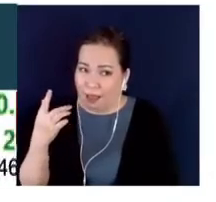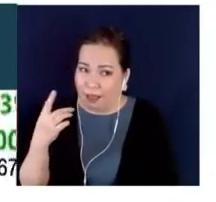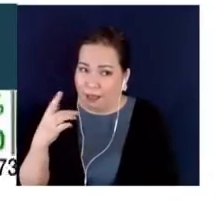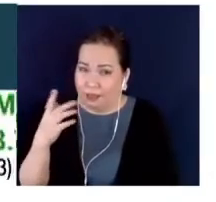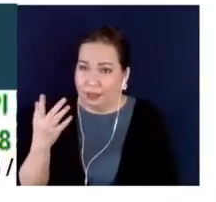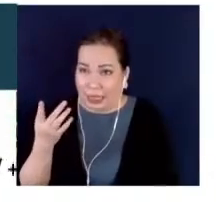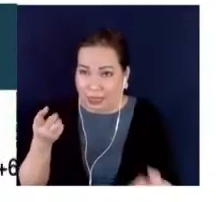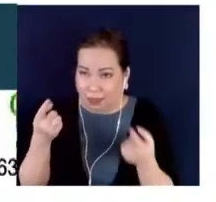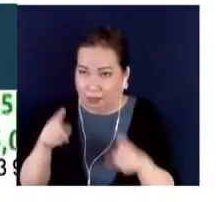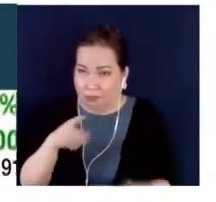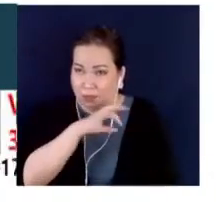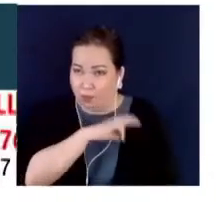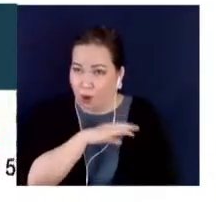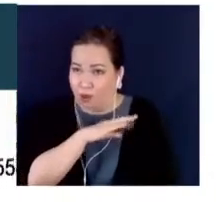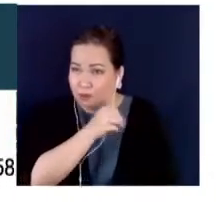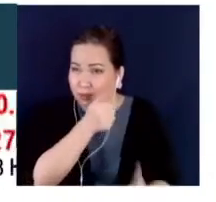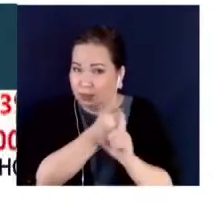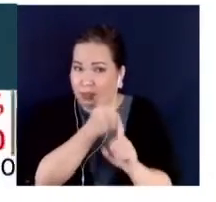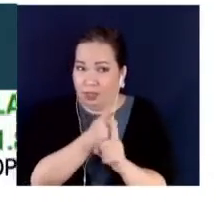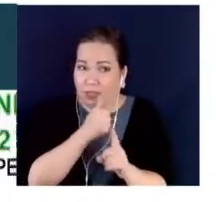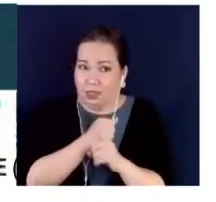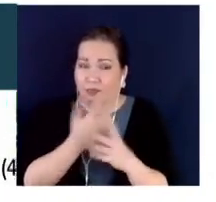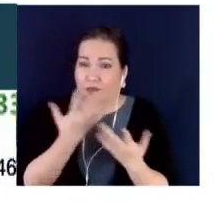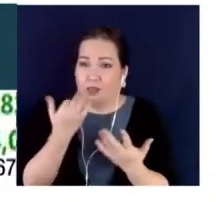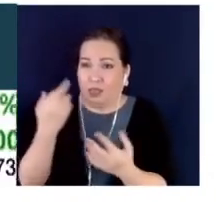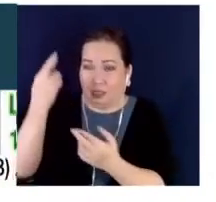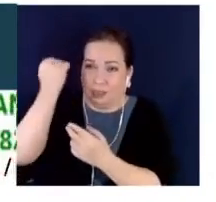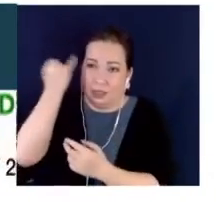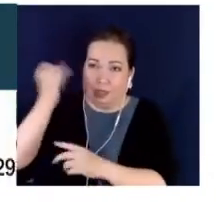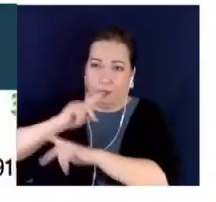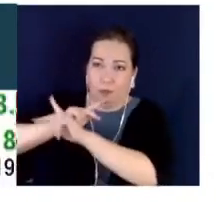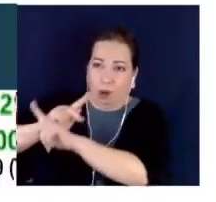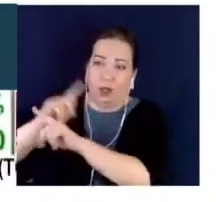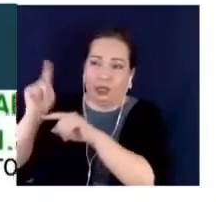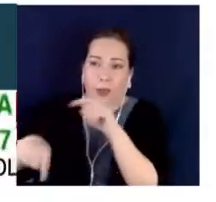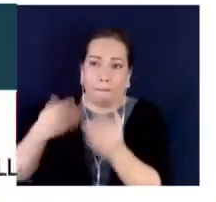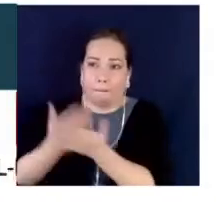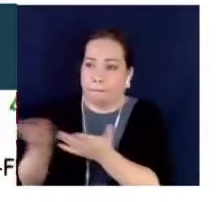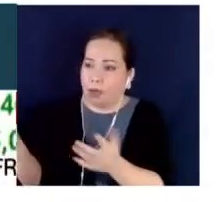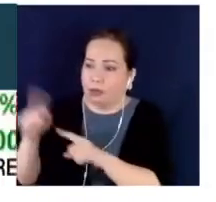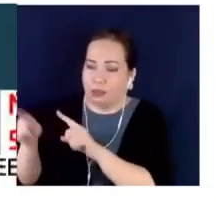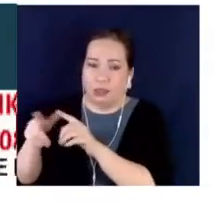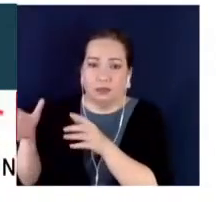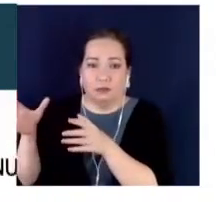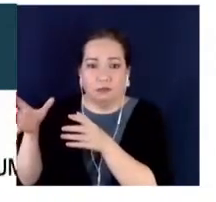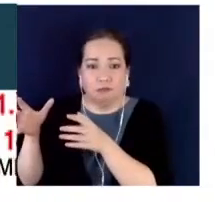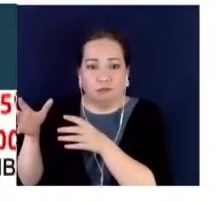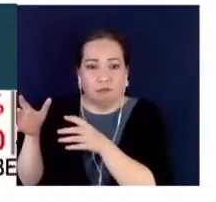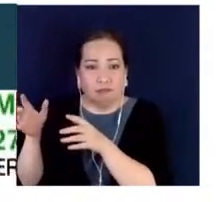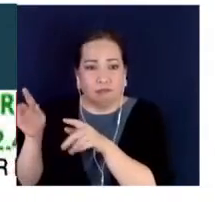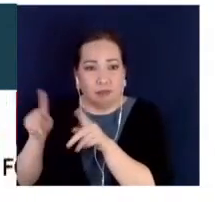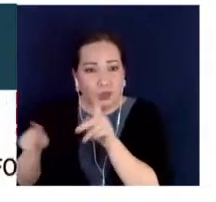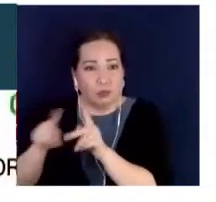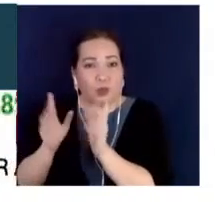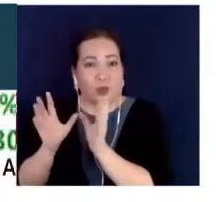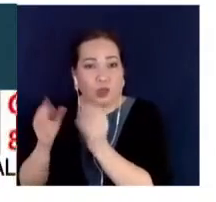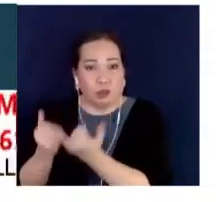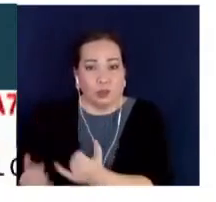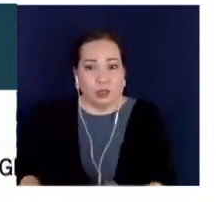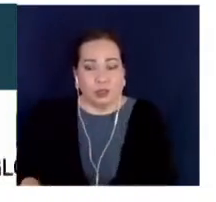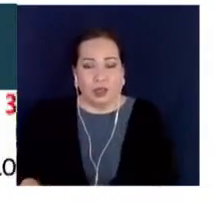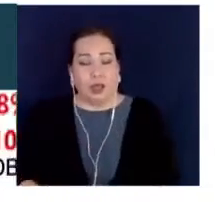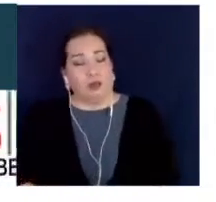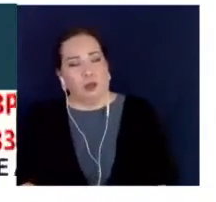responsible for, you know, blocking these vaccines from reaching the people? Go ahead, Secretary. No, in